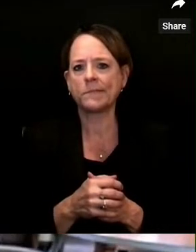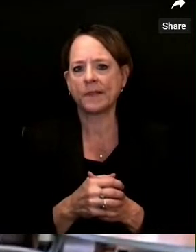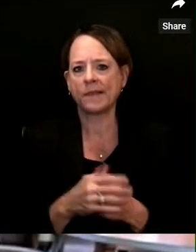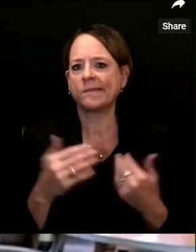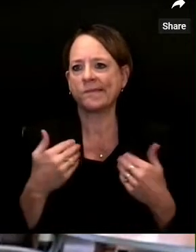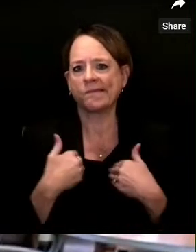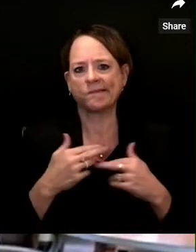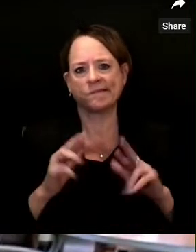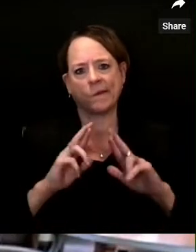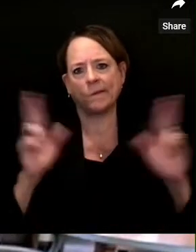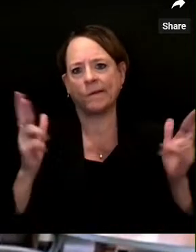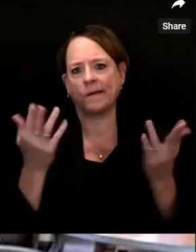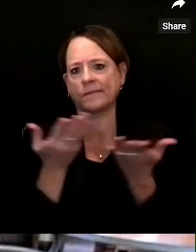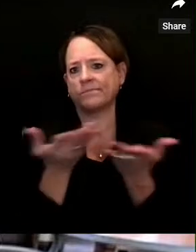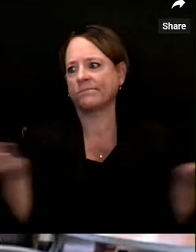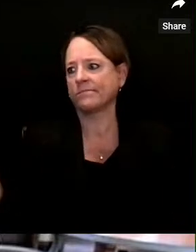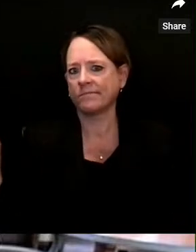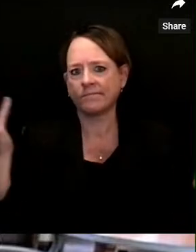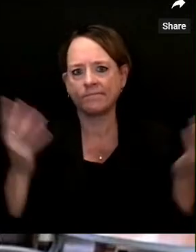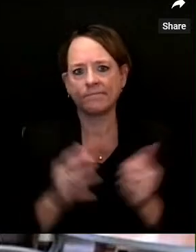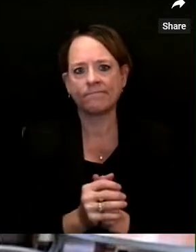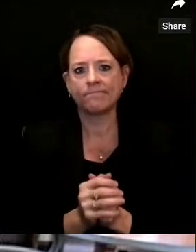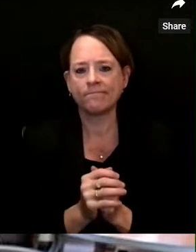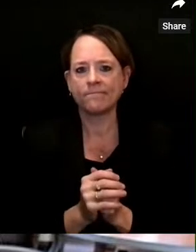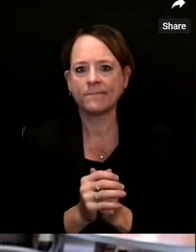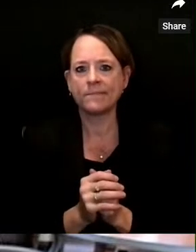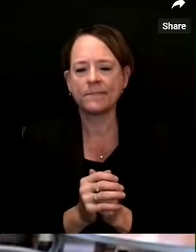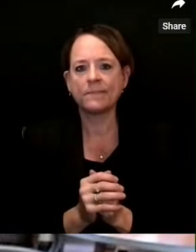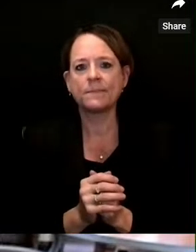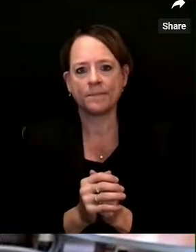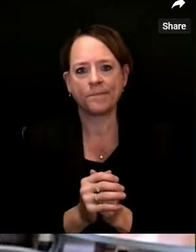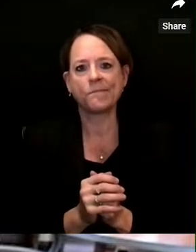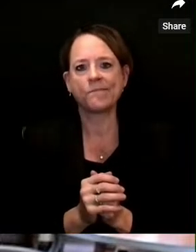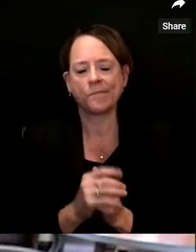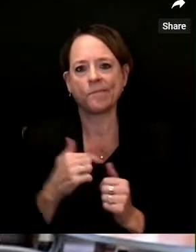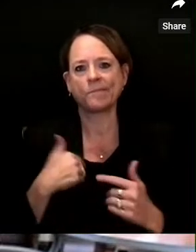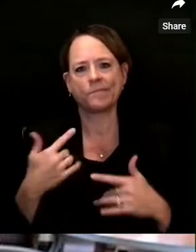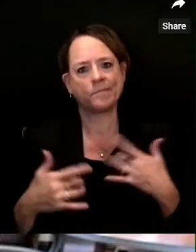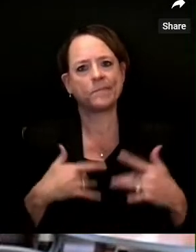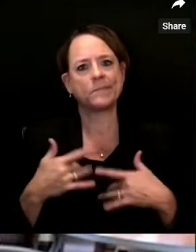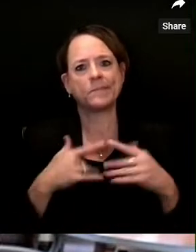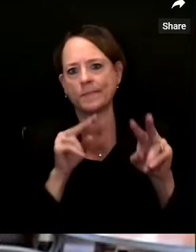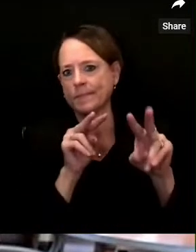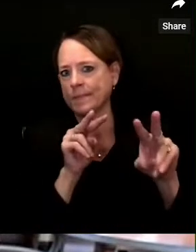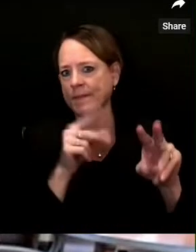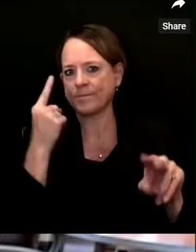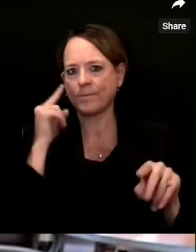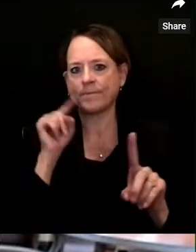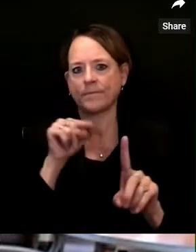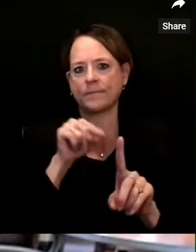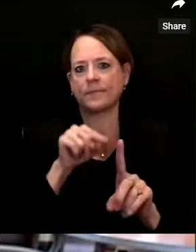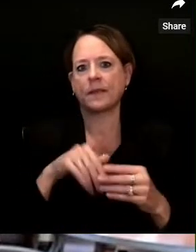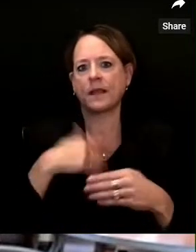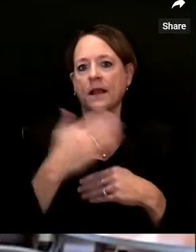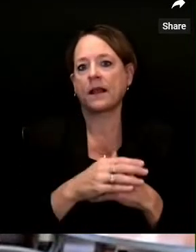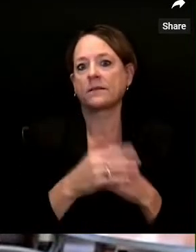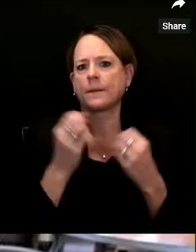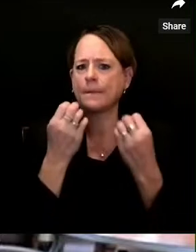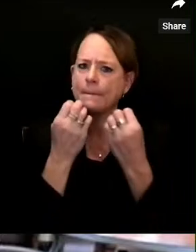we are very eager for that next phase of emergency use authorization for those younger kids.